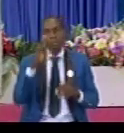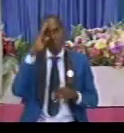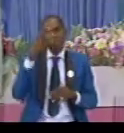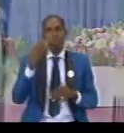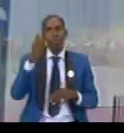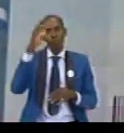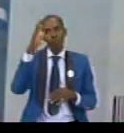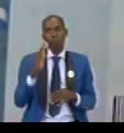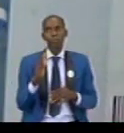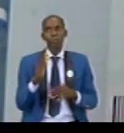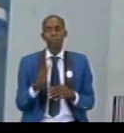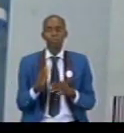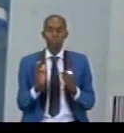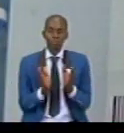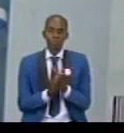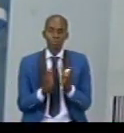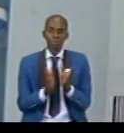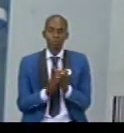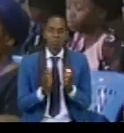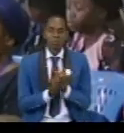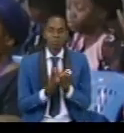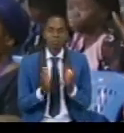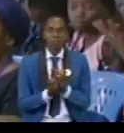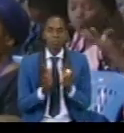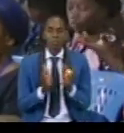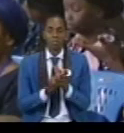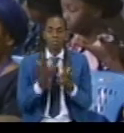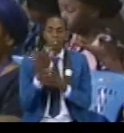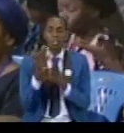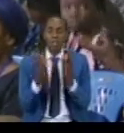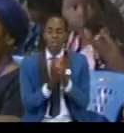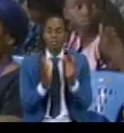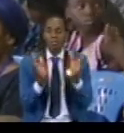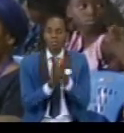Put yesterday. Your hand together for Jesus again.